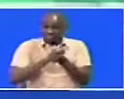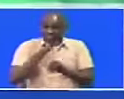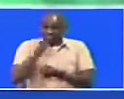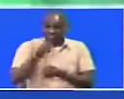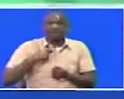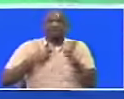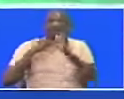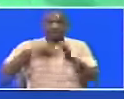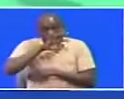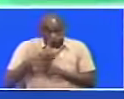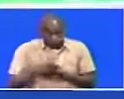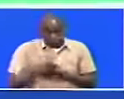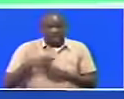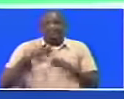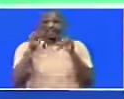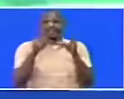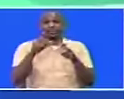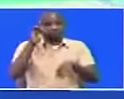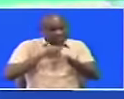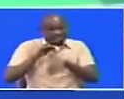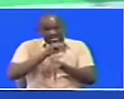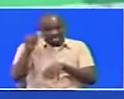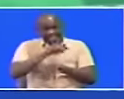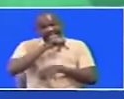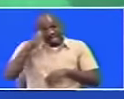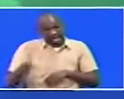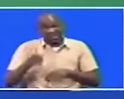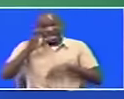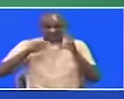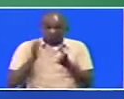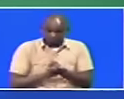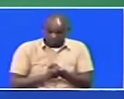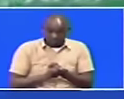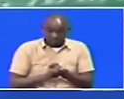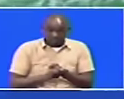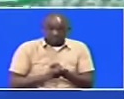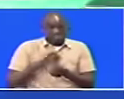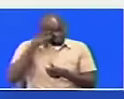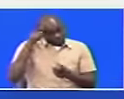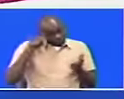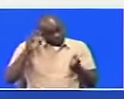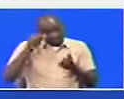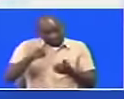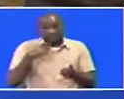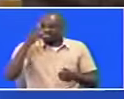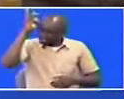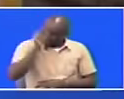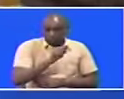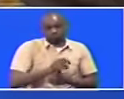showing everybody that it is okay to touch any other national park or any other wildlife sanctuary. And for this, I say